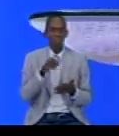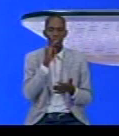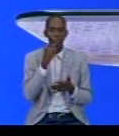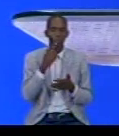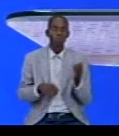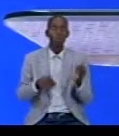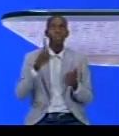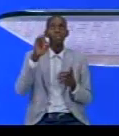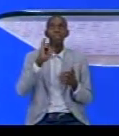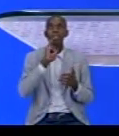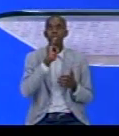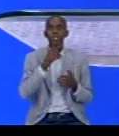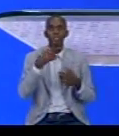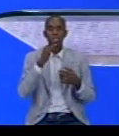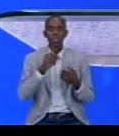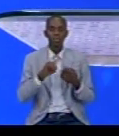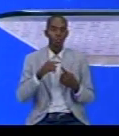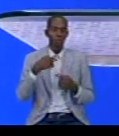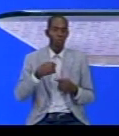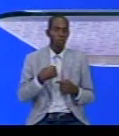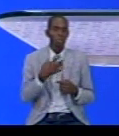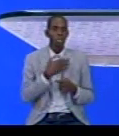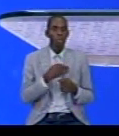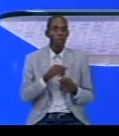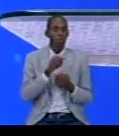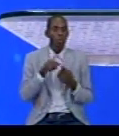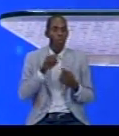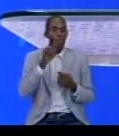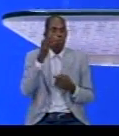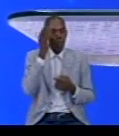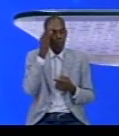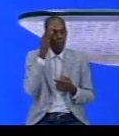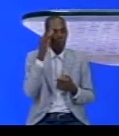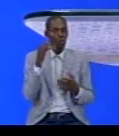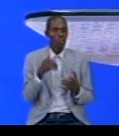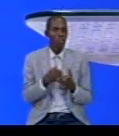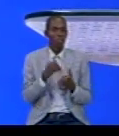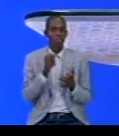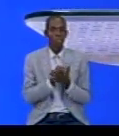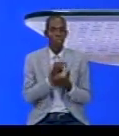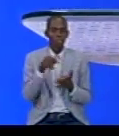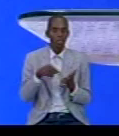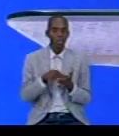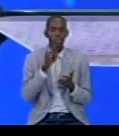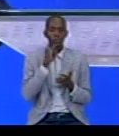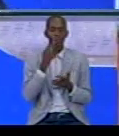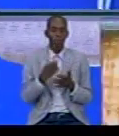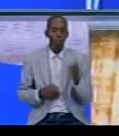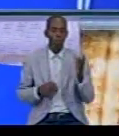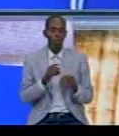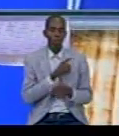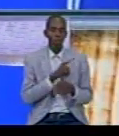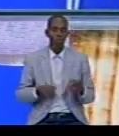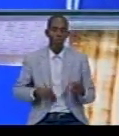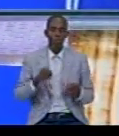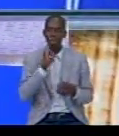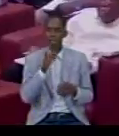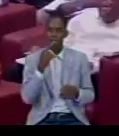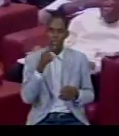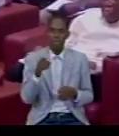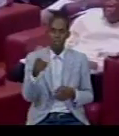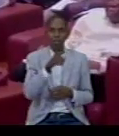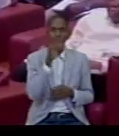you know it like that, that this is what the Lord is saying unto you, you will have your